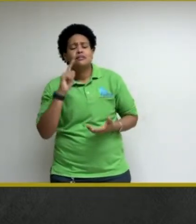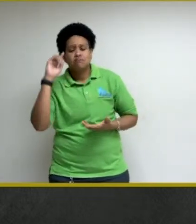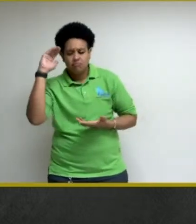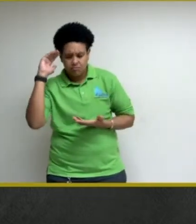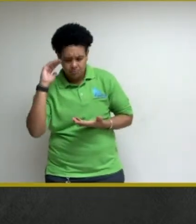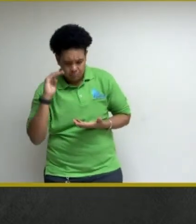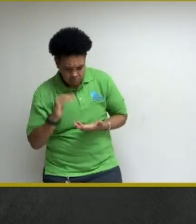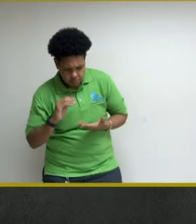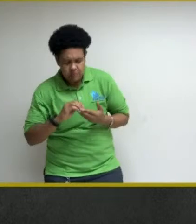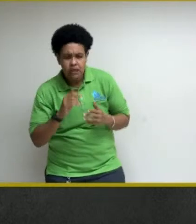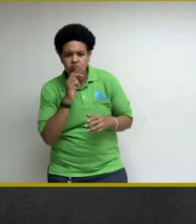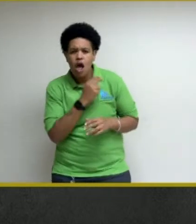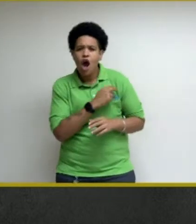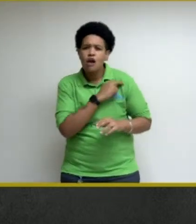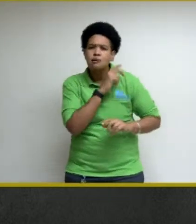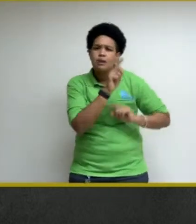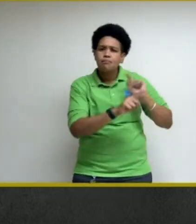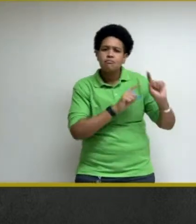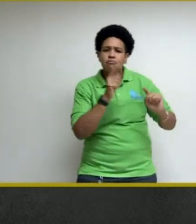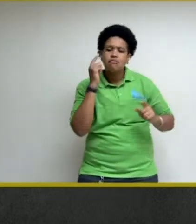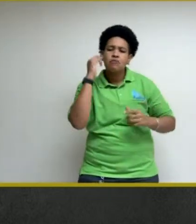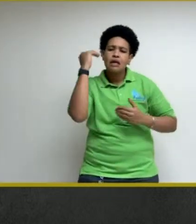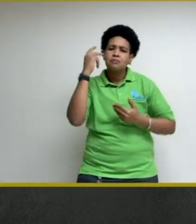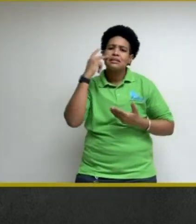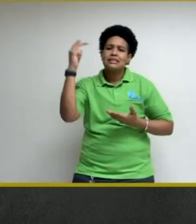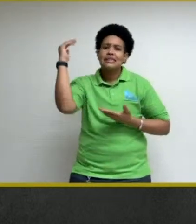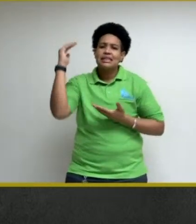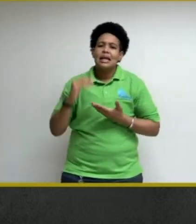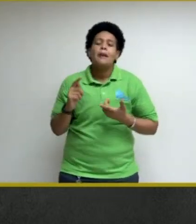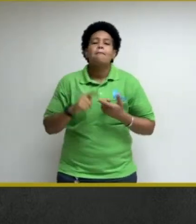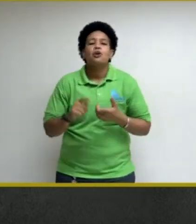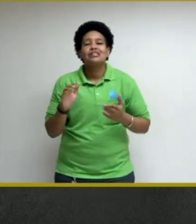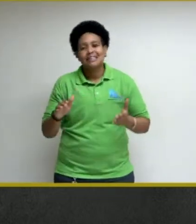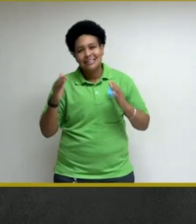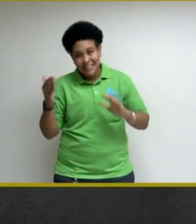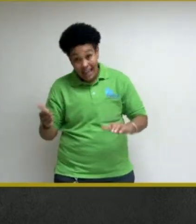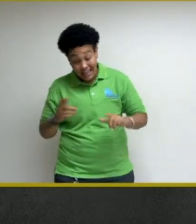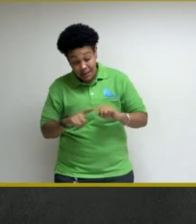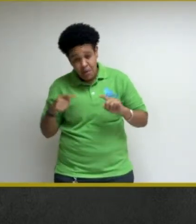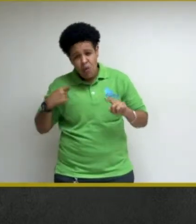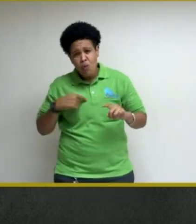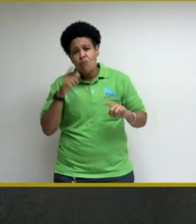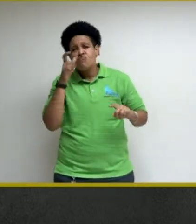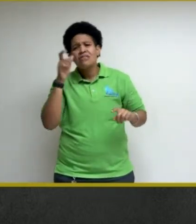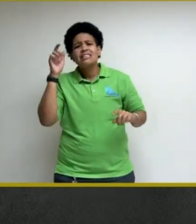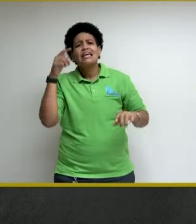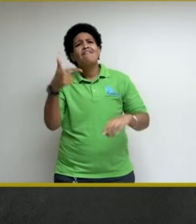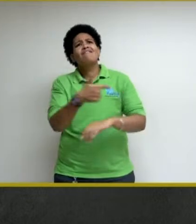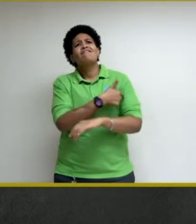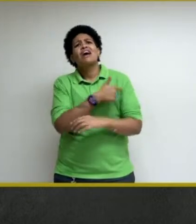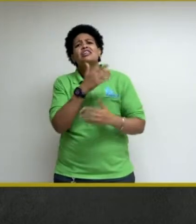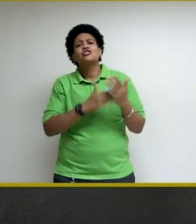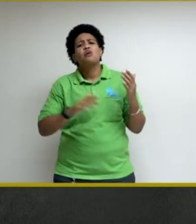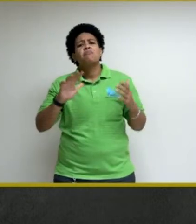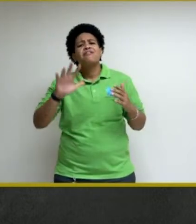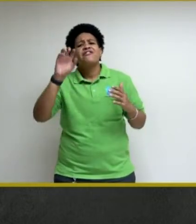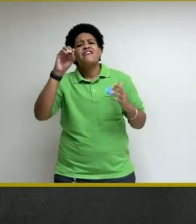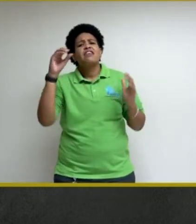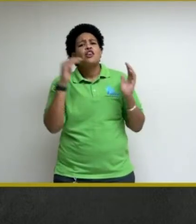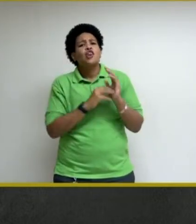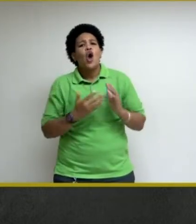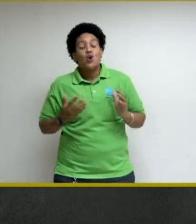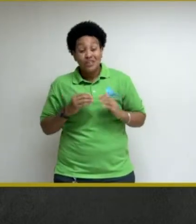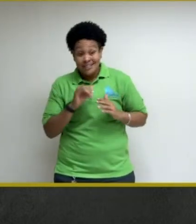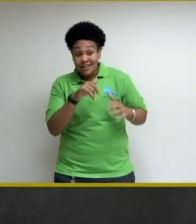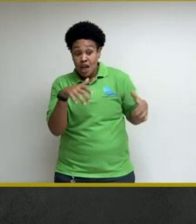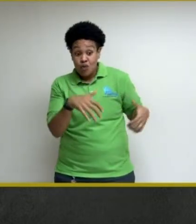decline in hospitalization and certainly deaths. But we have just vaccinated some 50,000 in